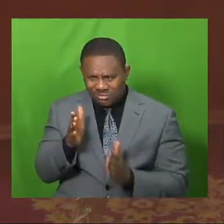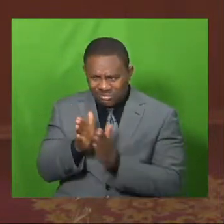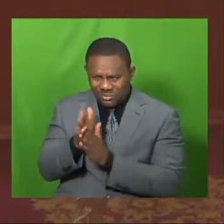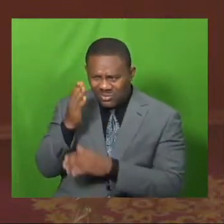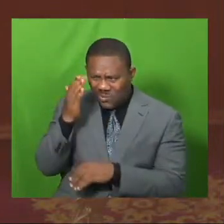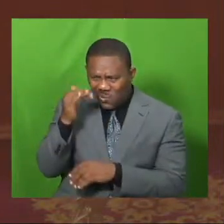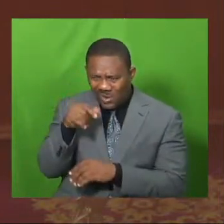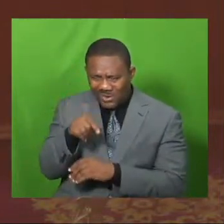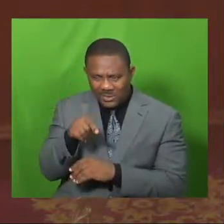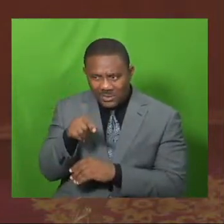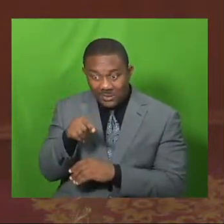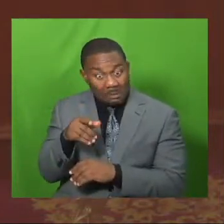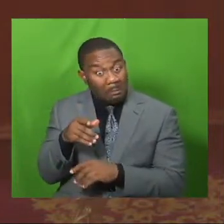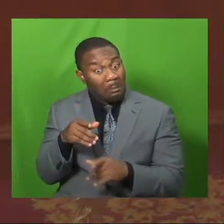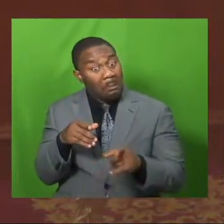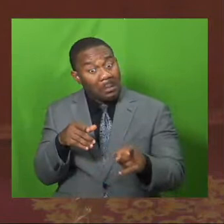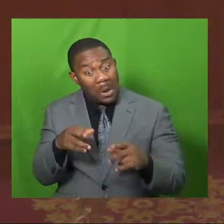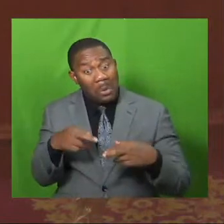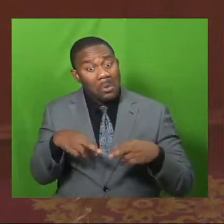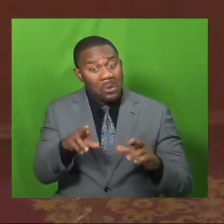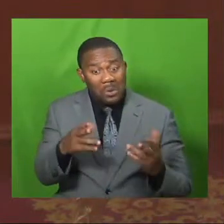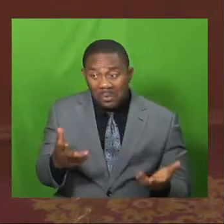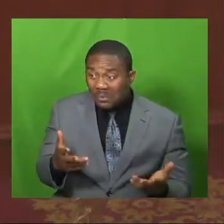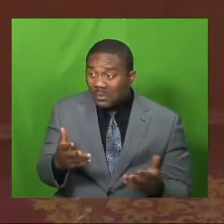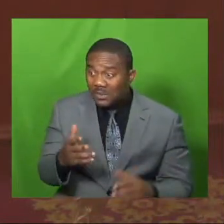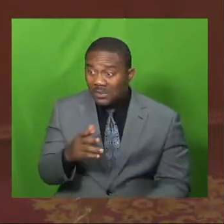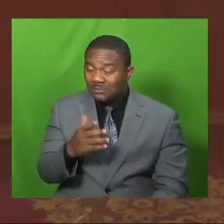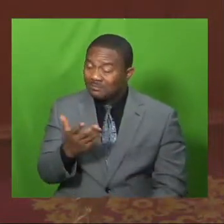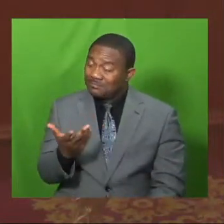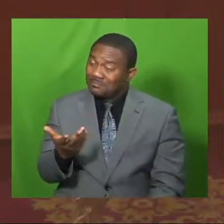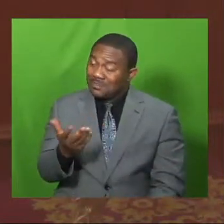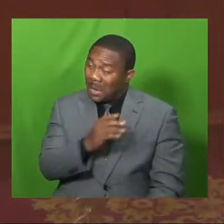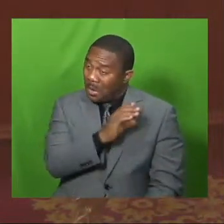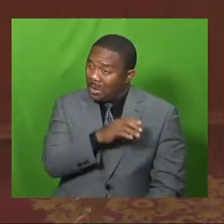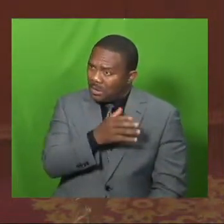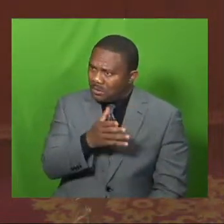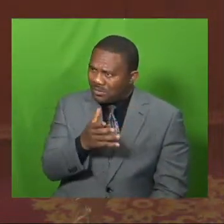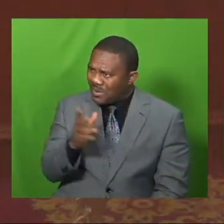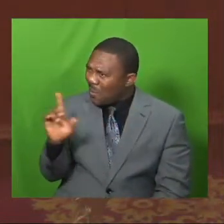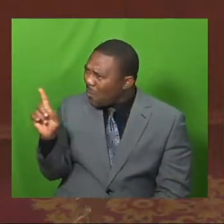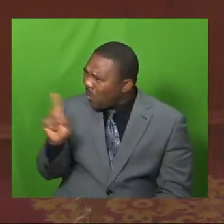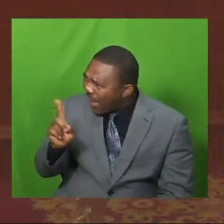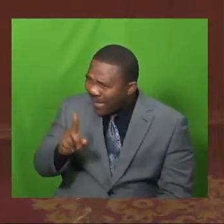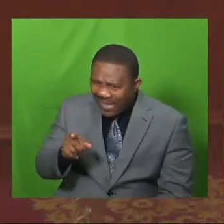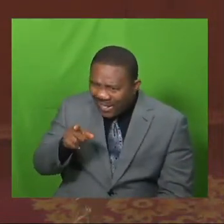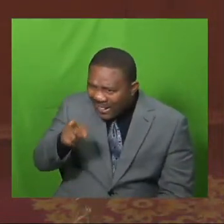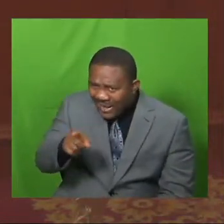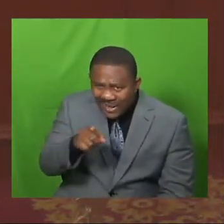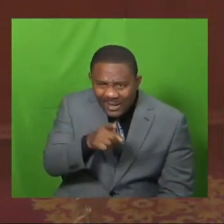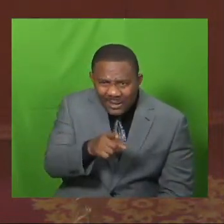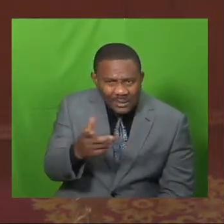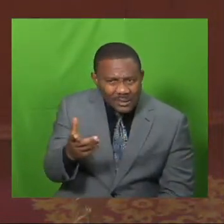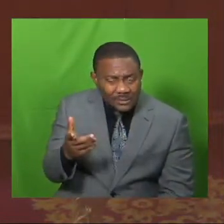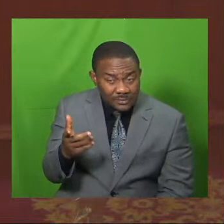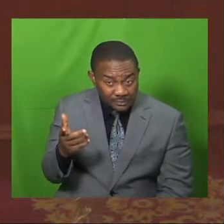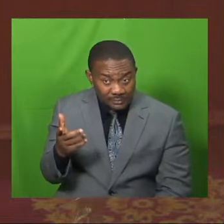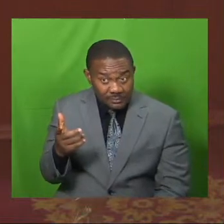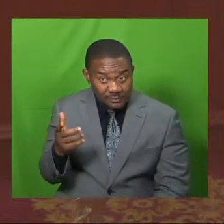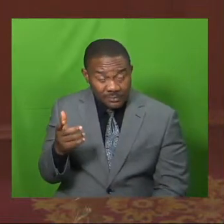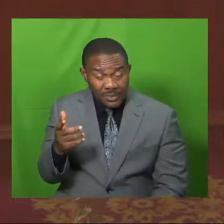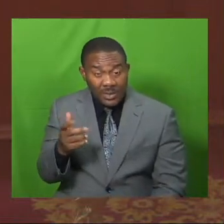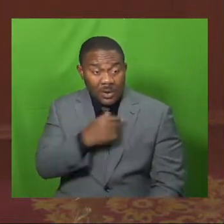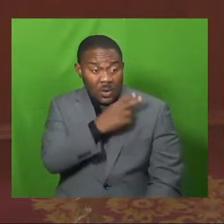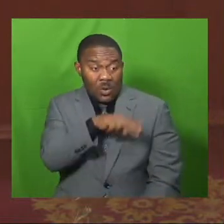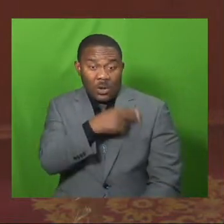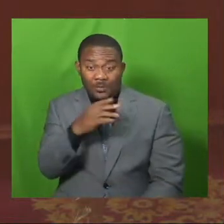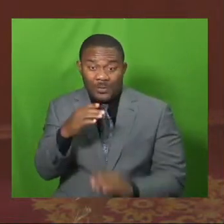When we ask you, you say you have delivered health care without pointing to one hospital. Mr. Speaker, if you put a sick person in an ambulance and